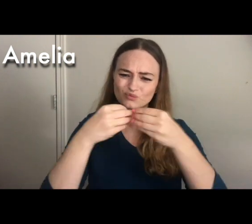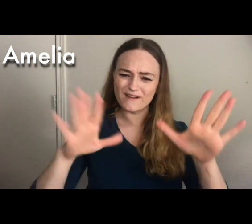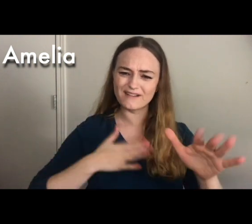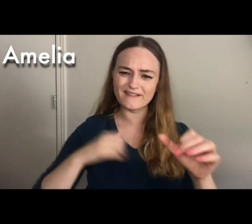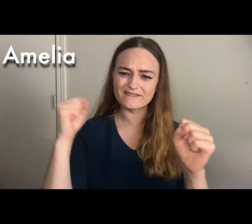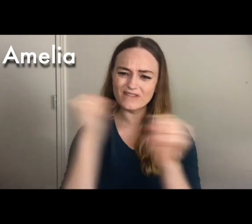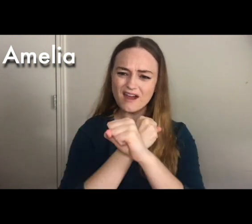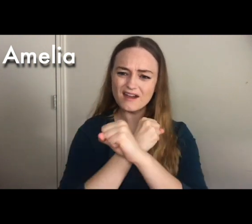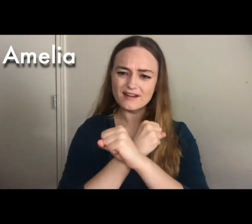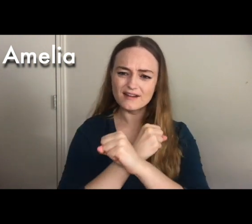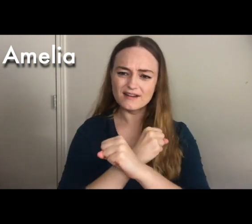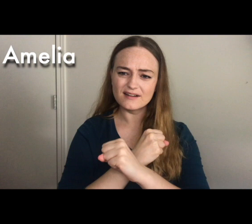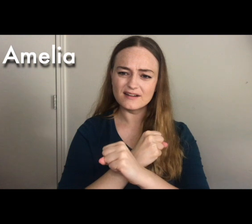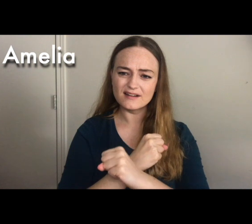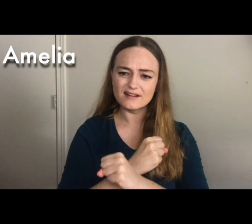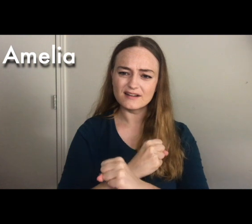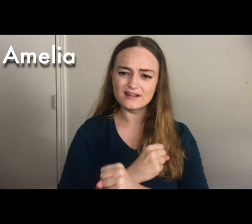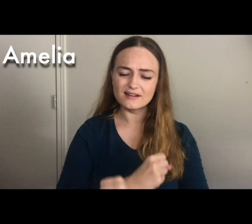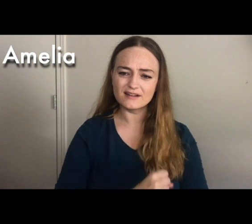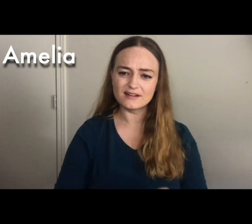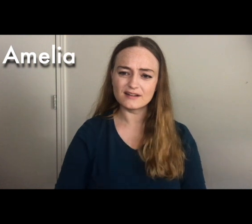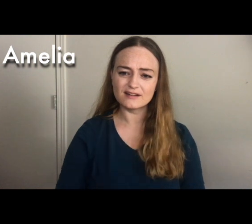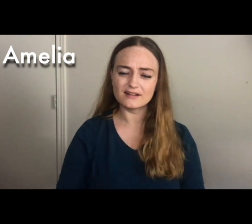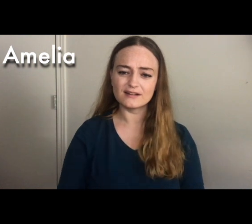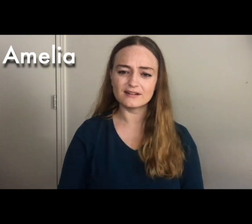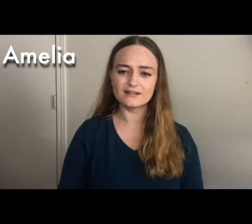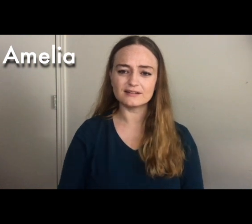fight? Goddamn, I lost my fight.